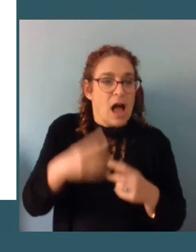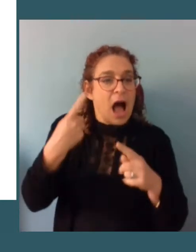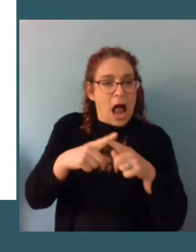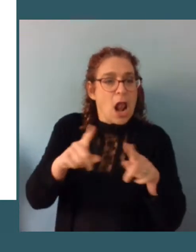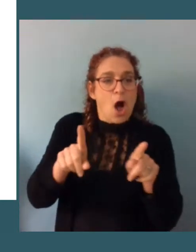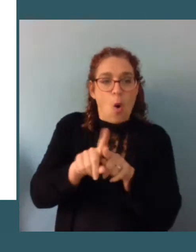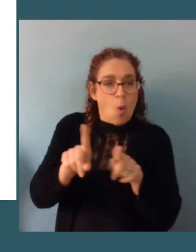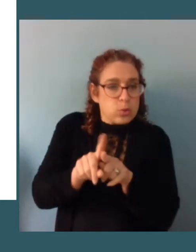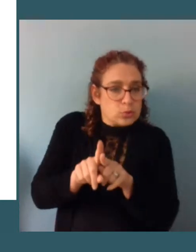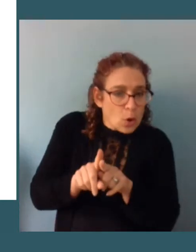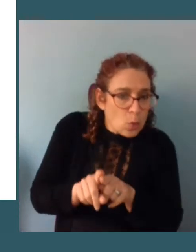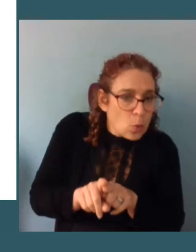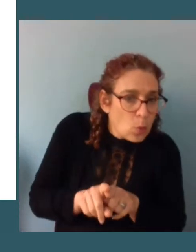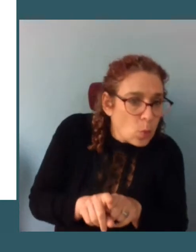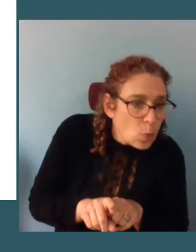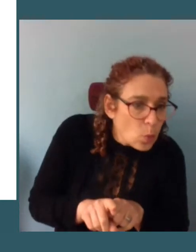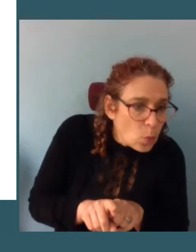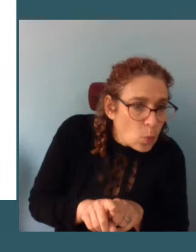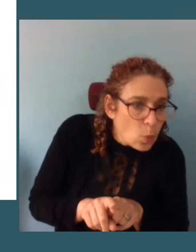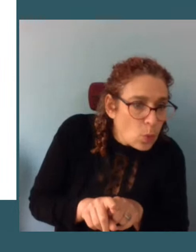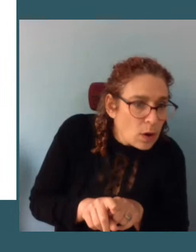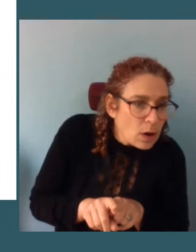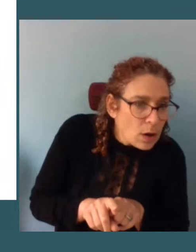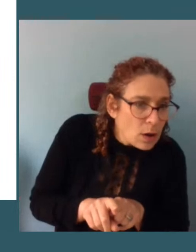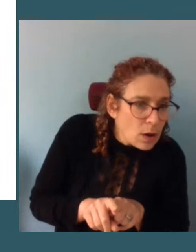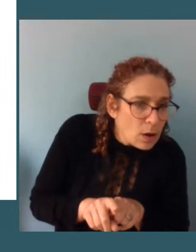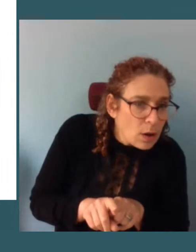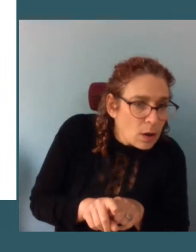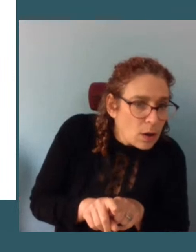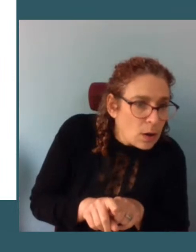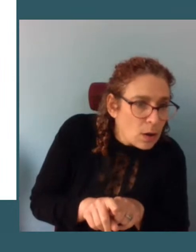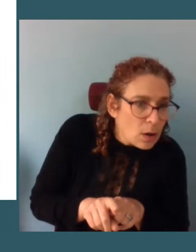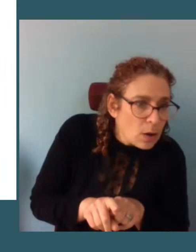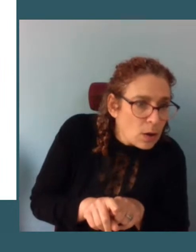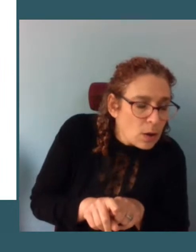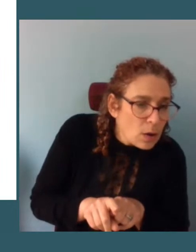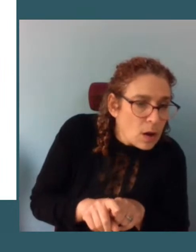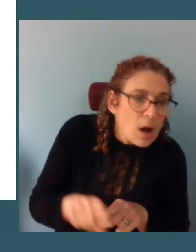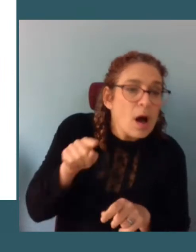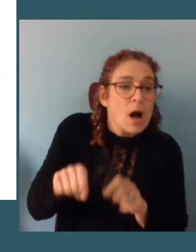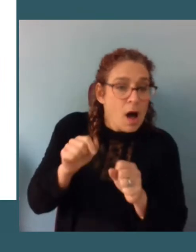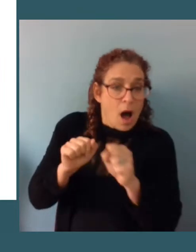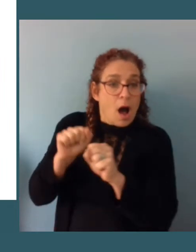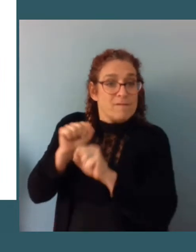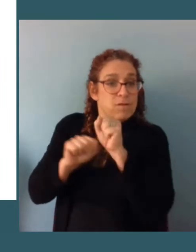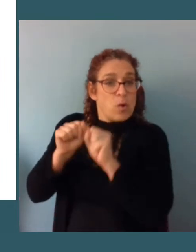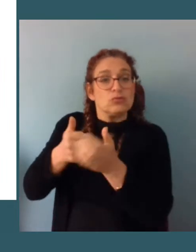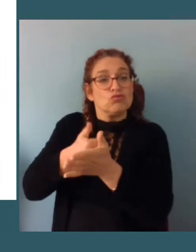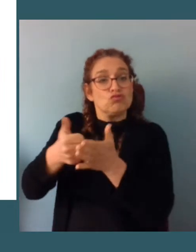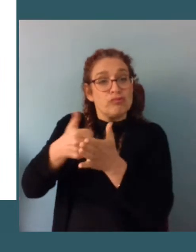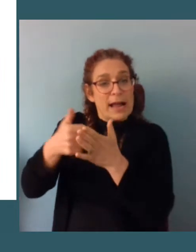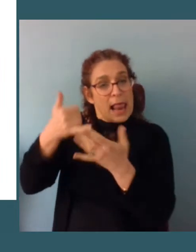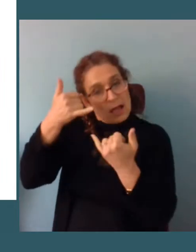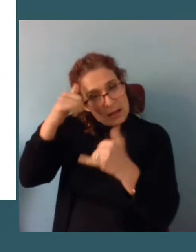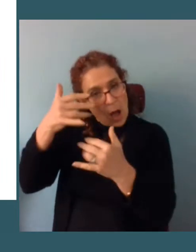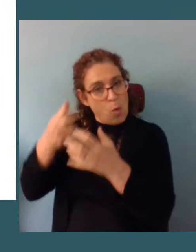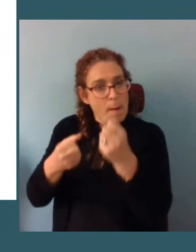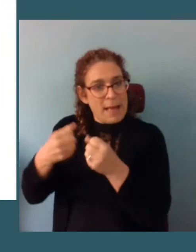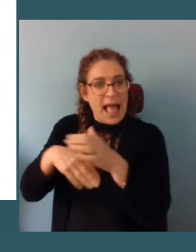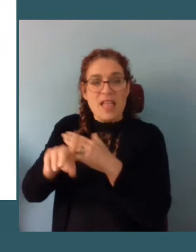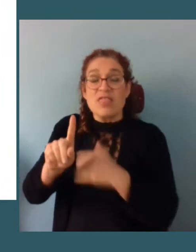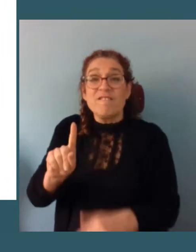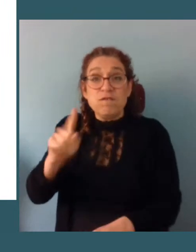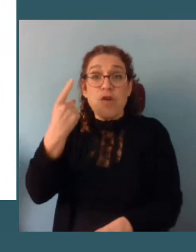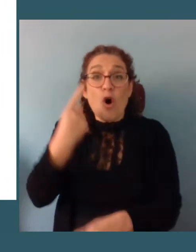first week of life. If that can be implemented in everyday practice, so if there's midwives, health